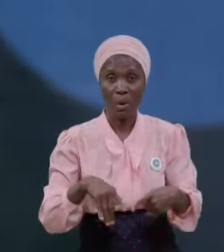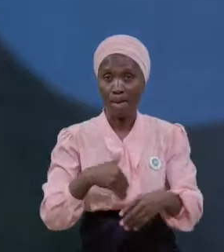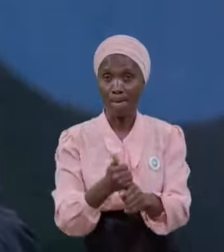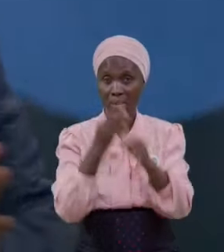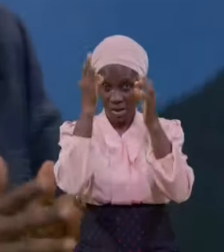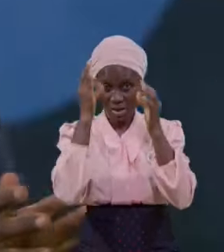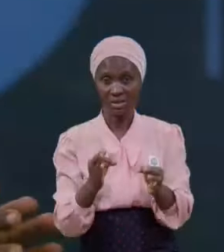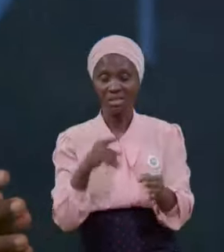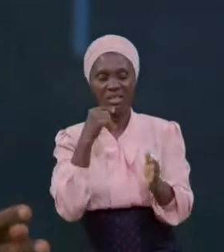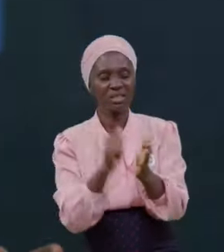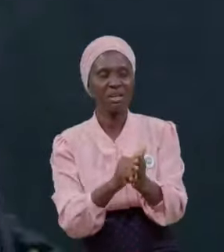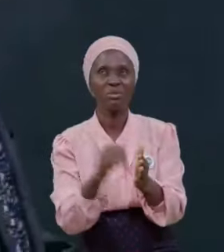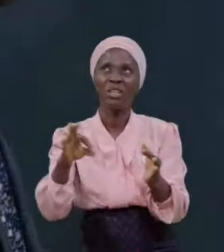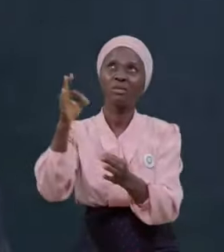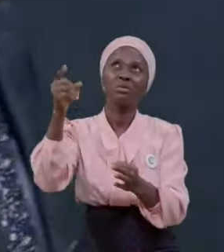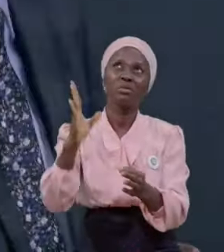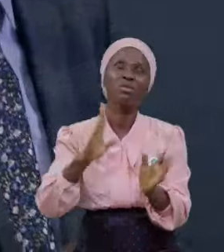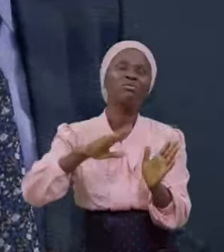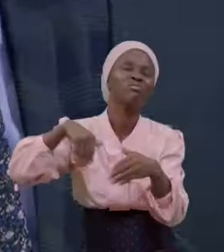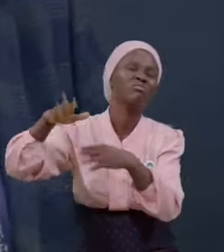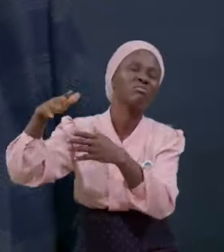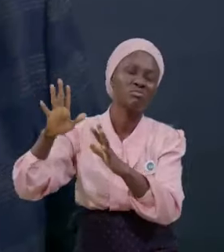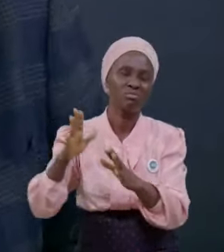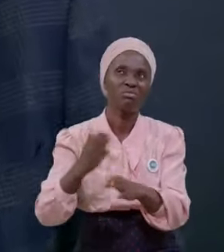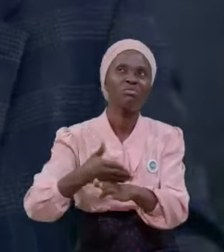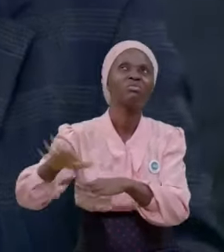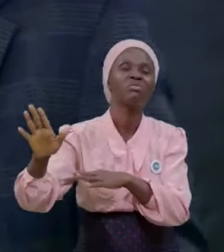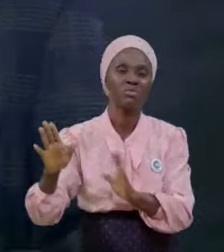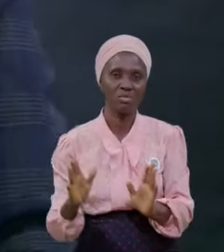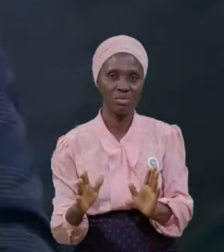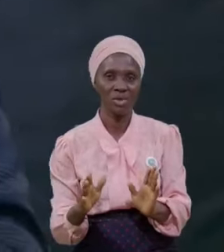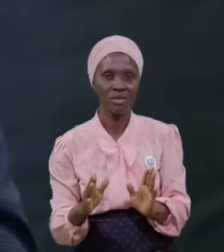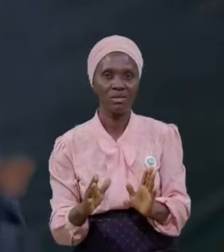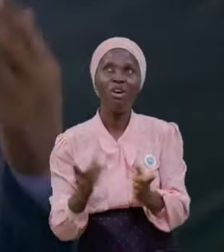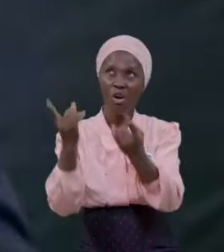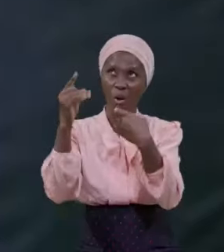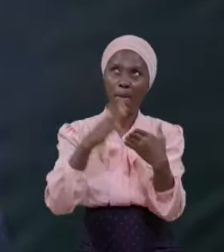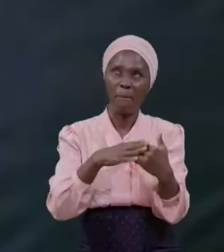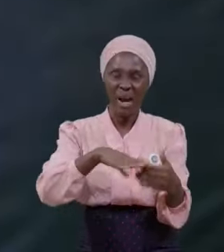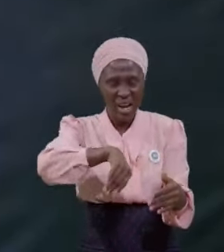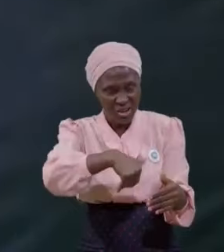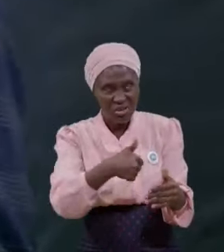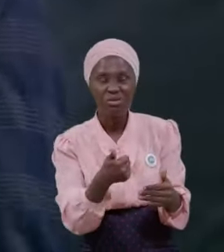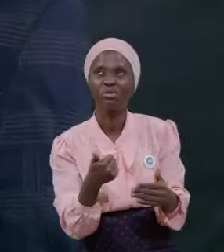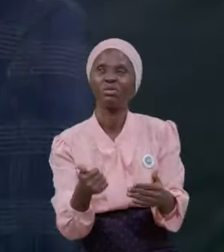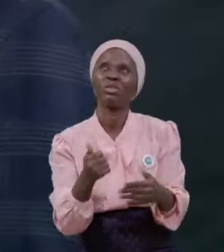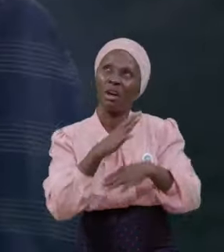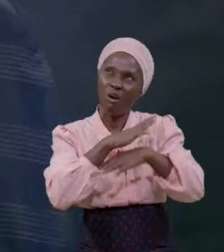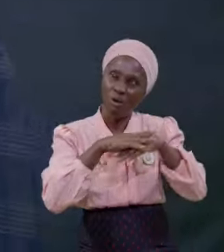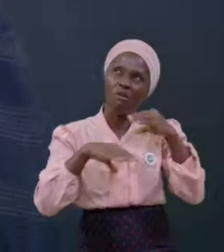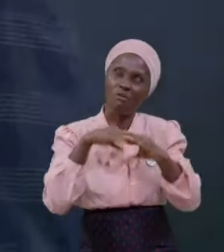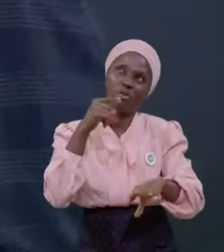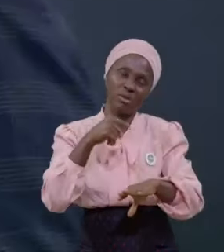Some more convenient time on thee I'll call. Why not